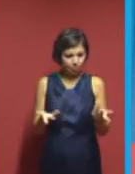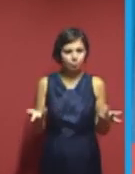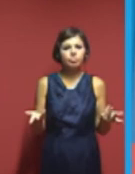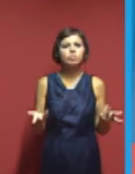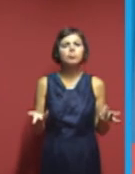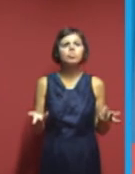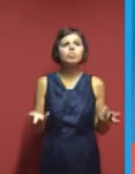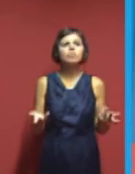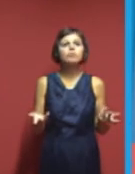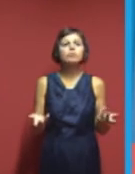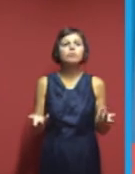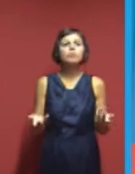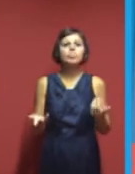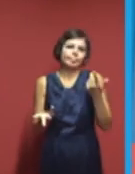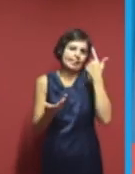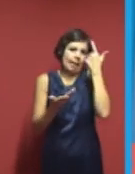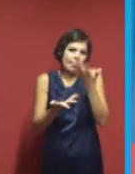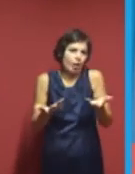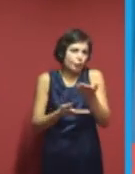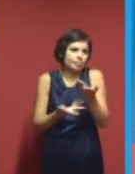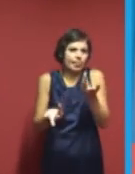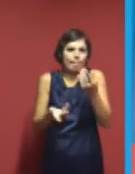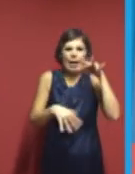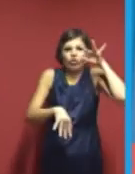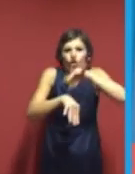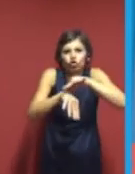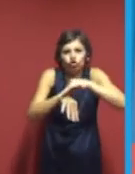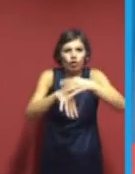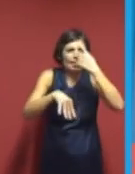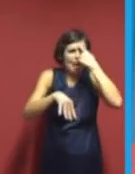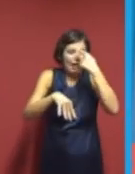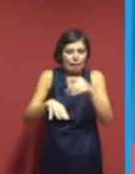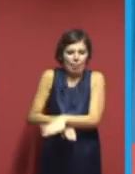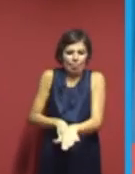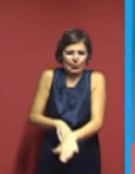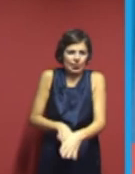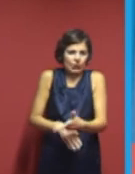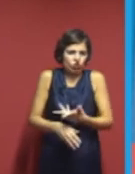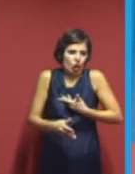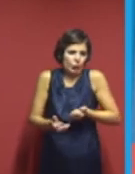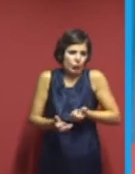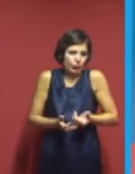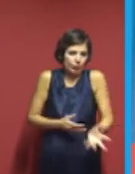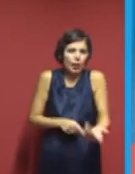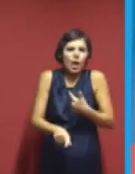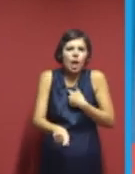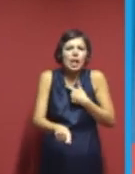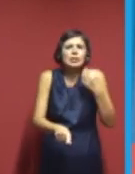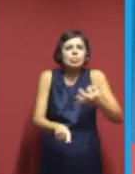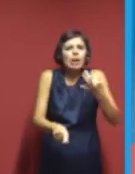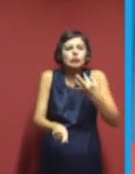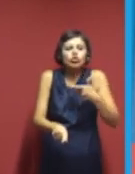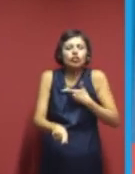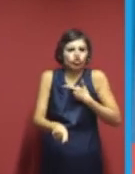and feel better both during and after the programs. And I think this is because making allows you to express yourself, to